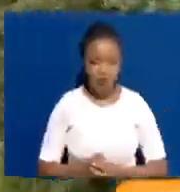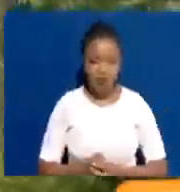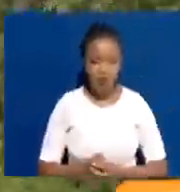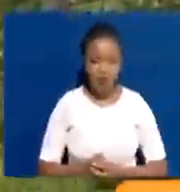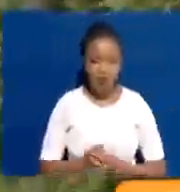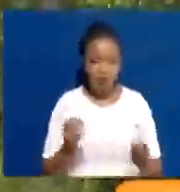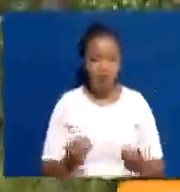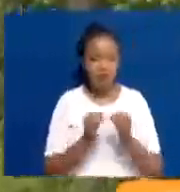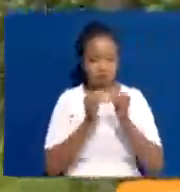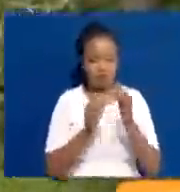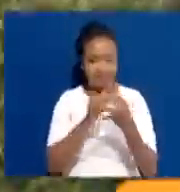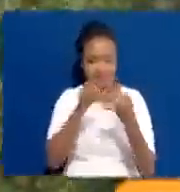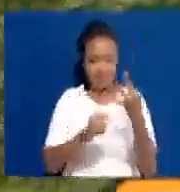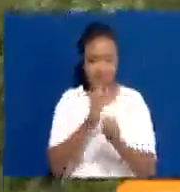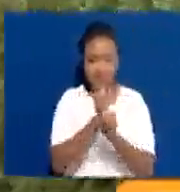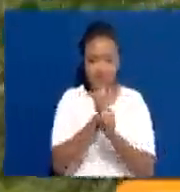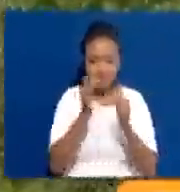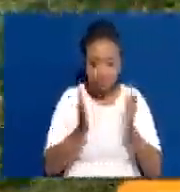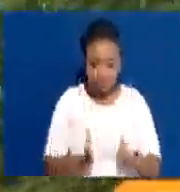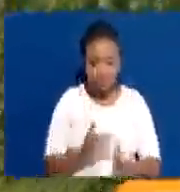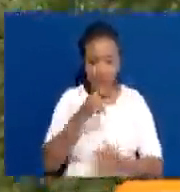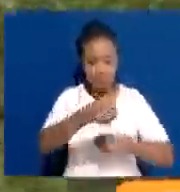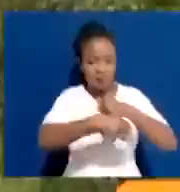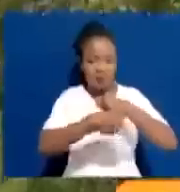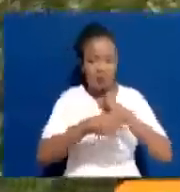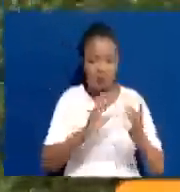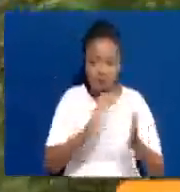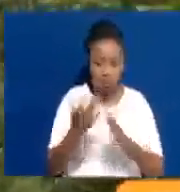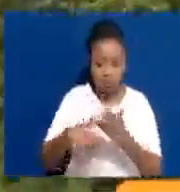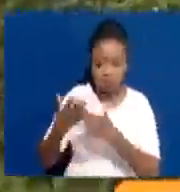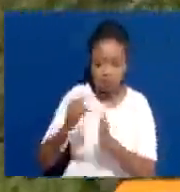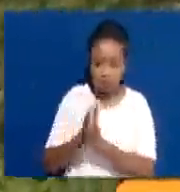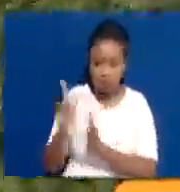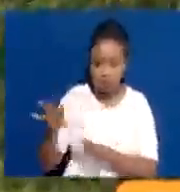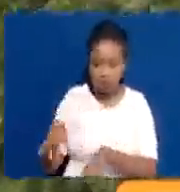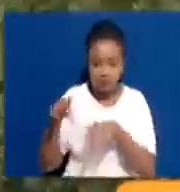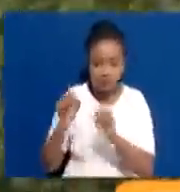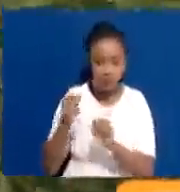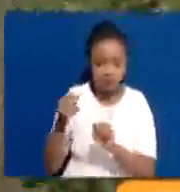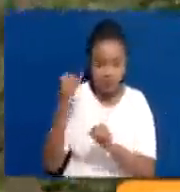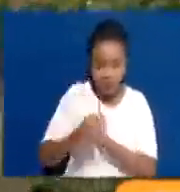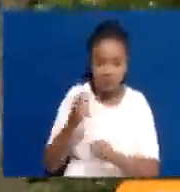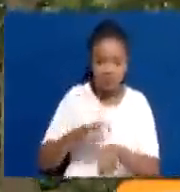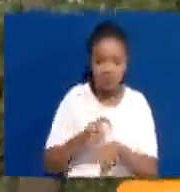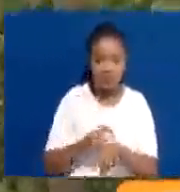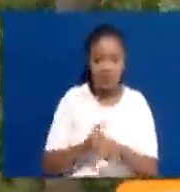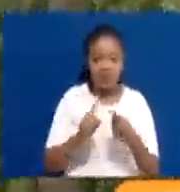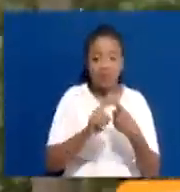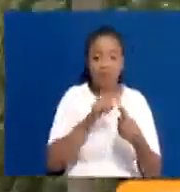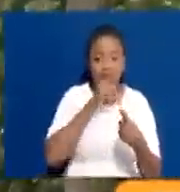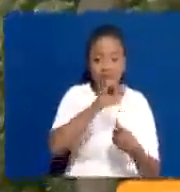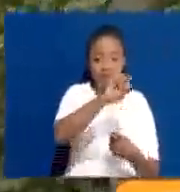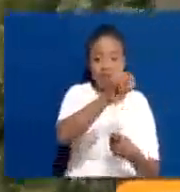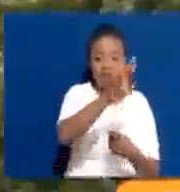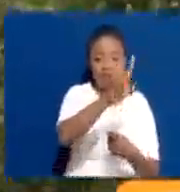We find three of his workers who narrate their last moments with their boss. According to Julius Mugoi, on